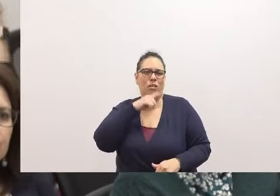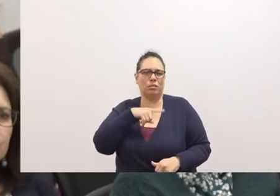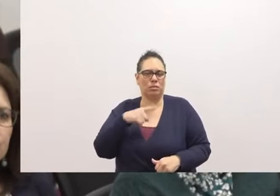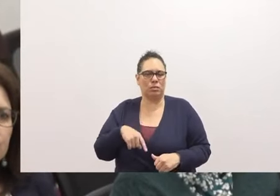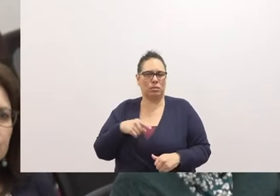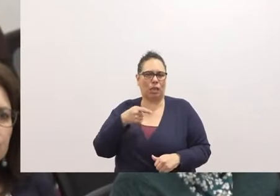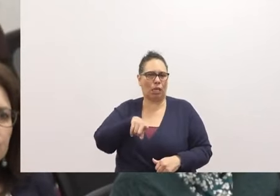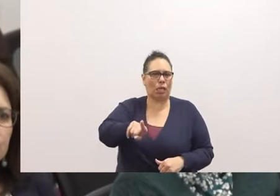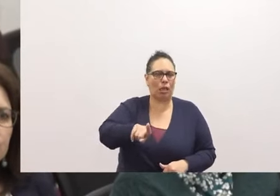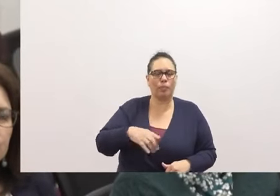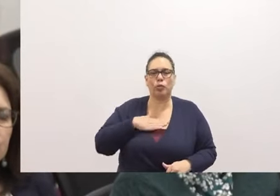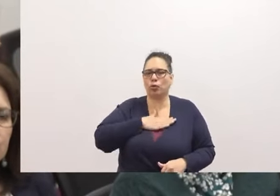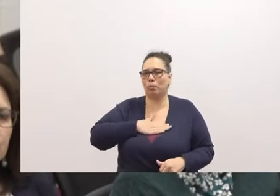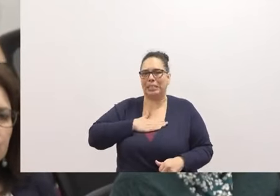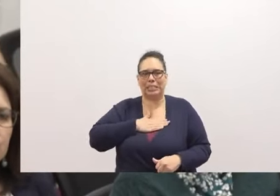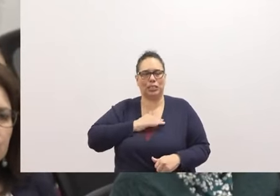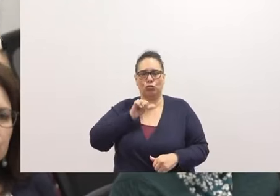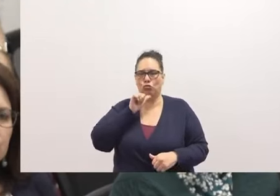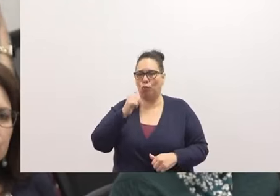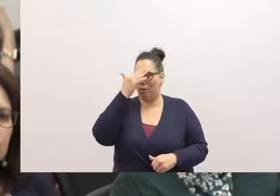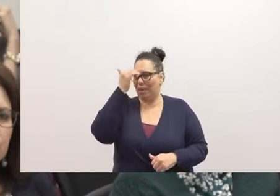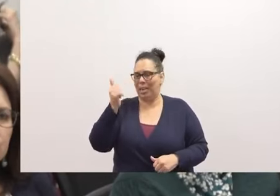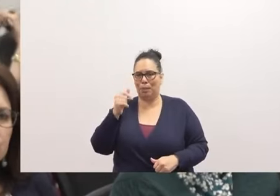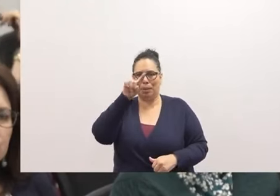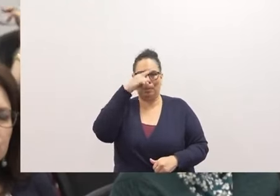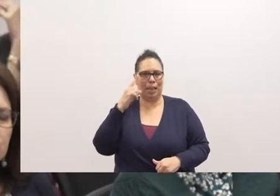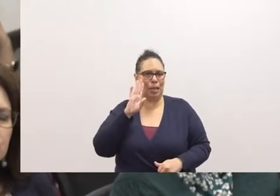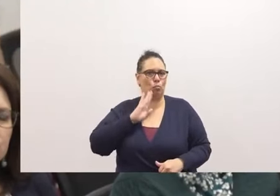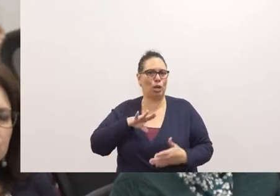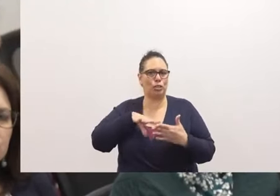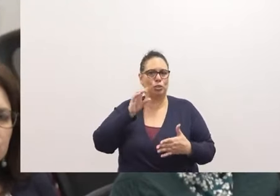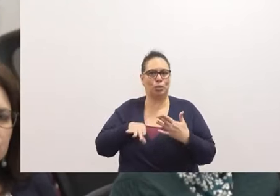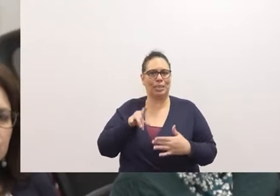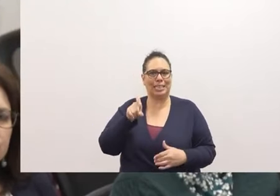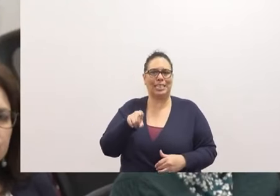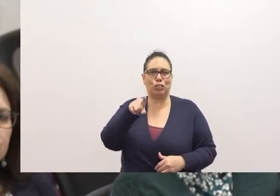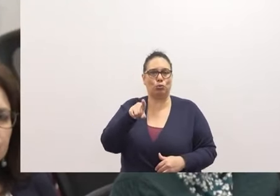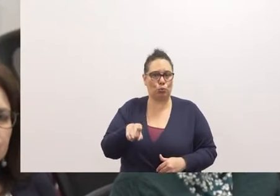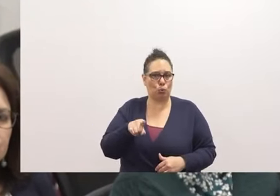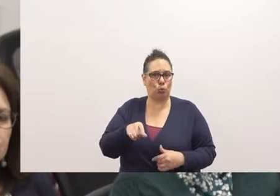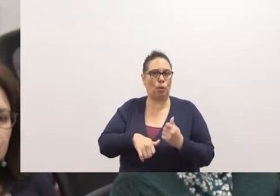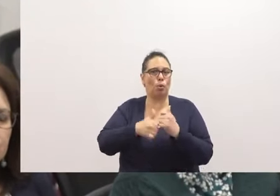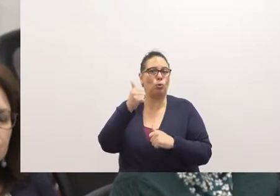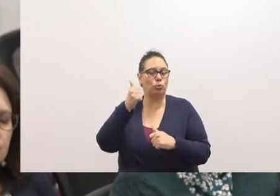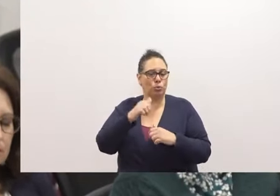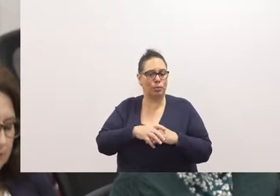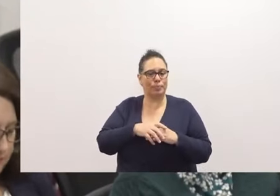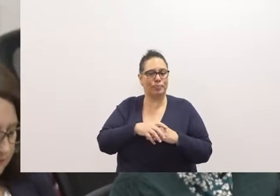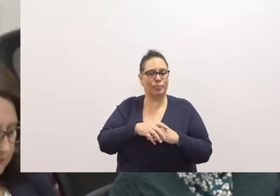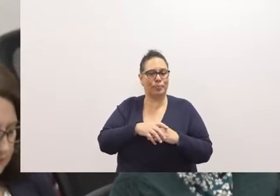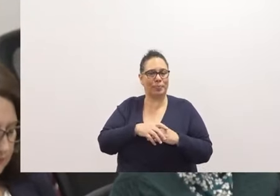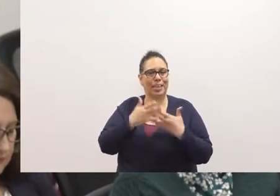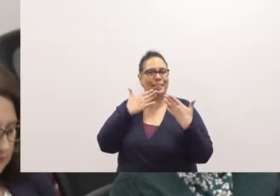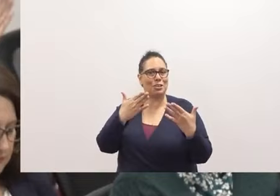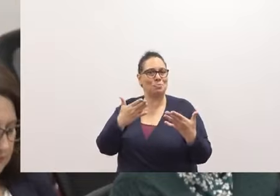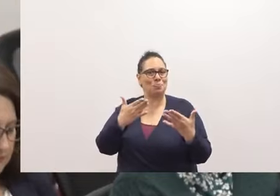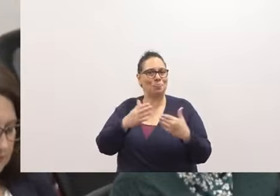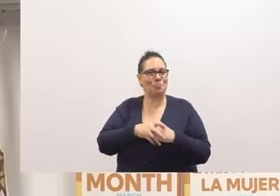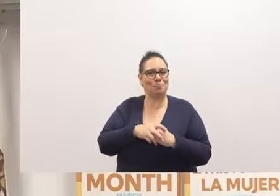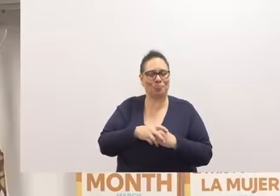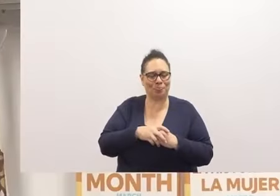please don't forget about our Black and brown students. They need you the most. So yeah, thank you very